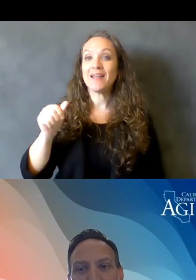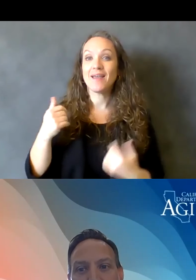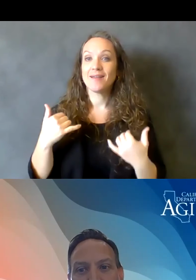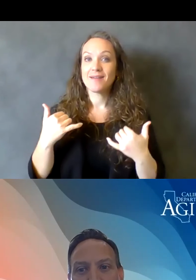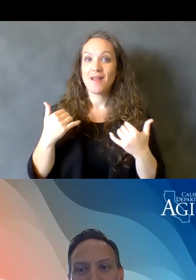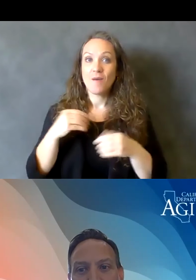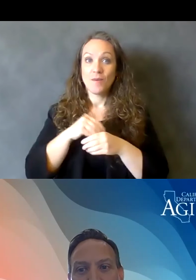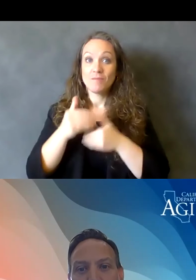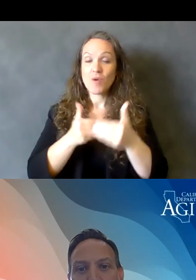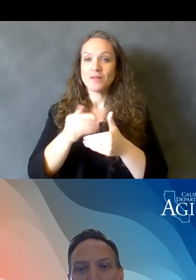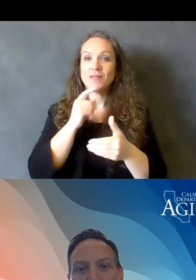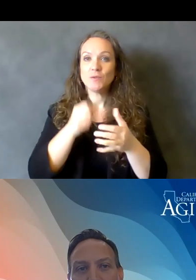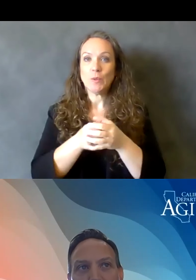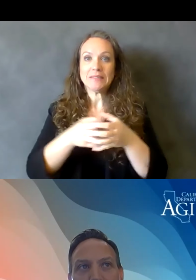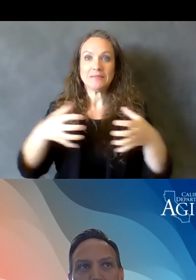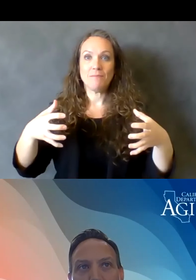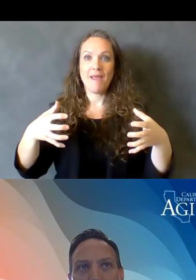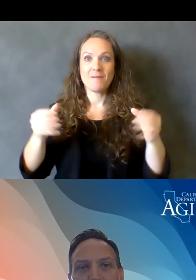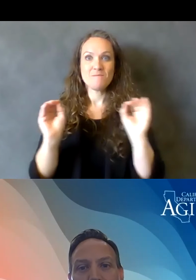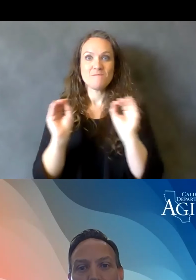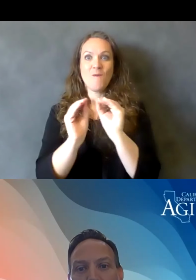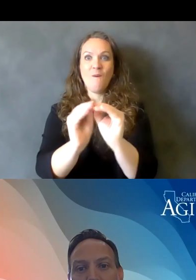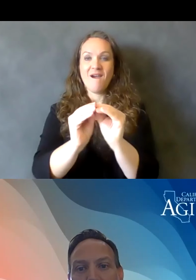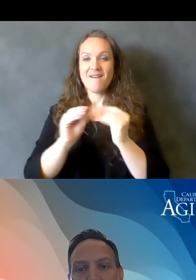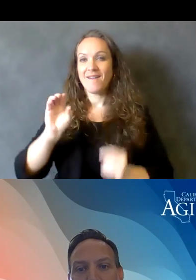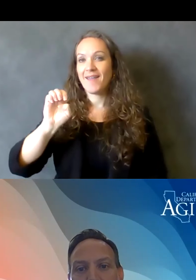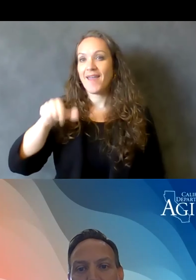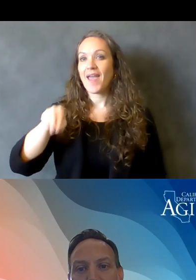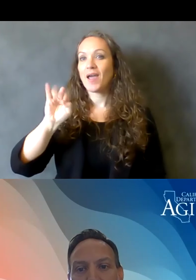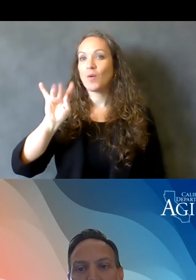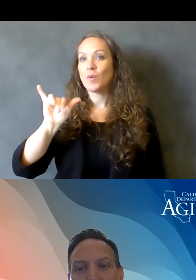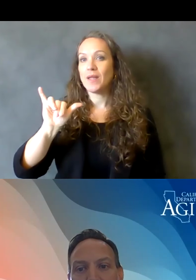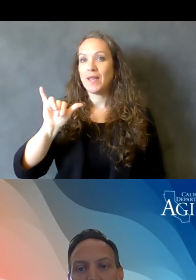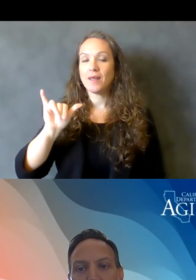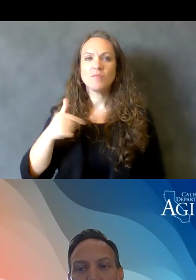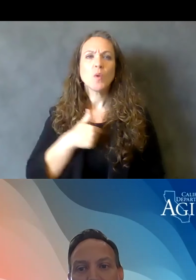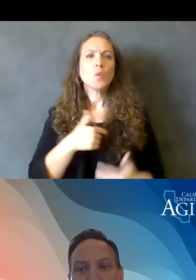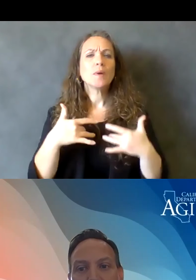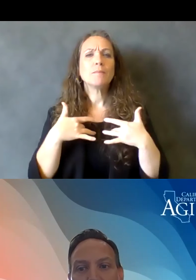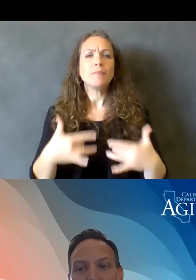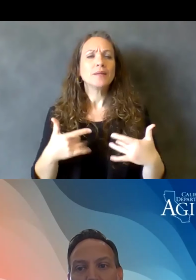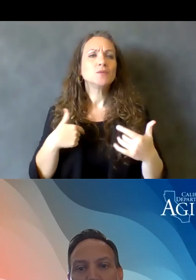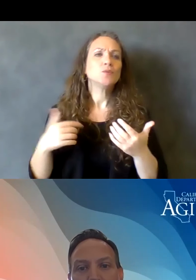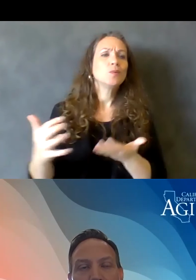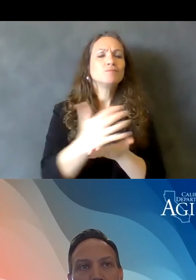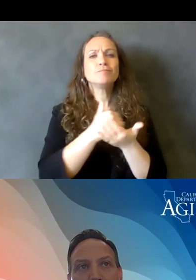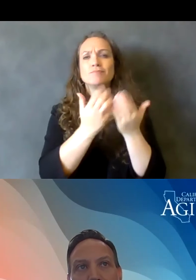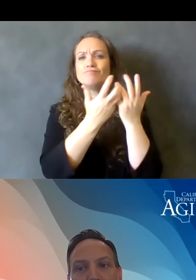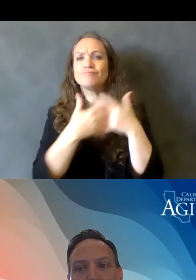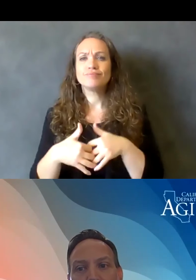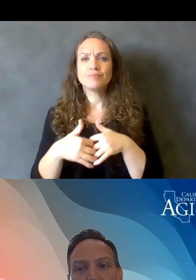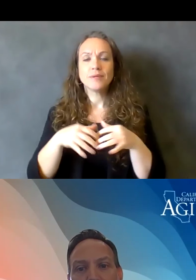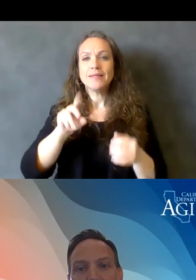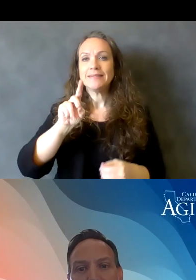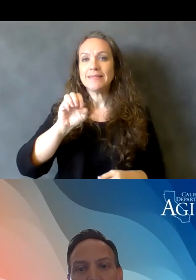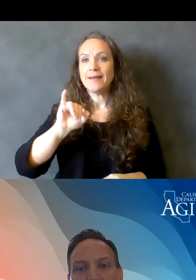expanding its equity data. We currently collect a variety of aggregated de-identified demographic data about our participants,